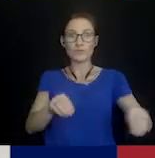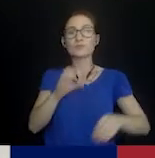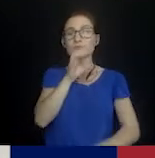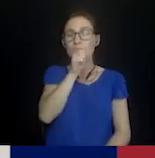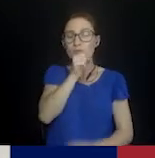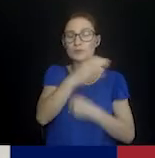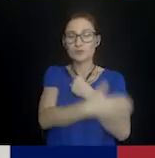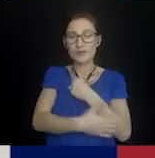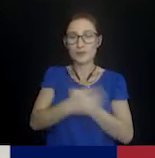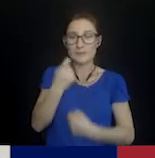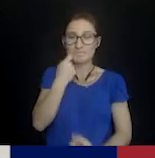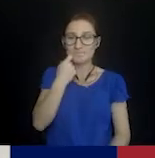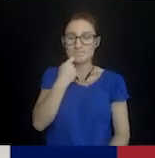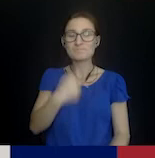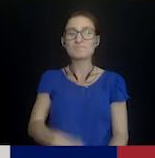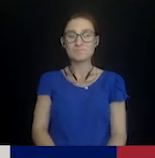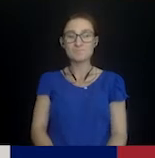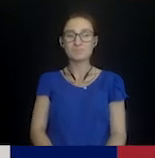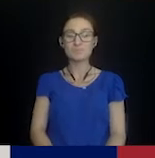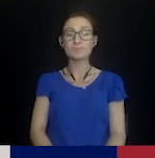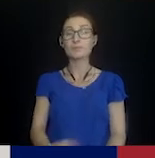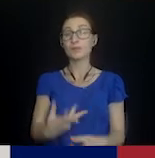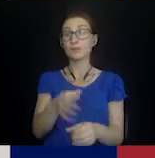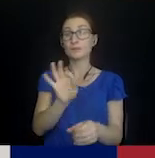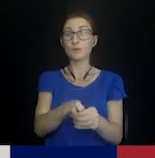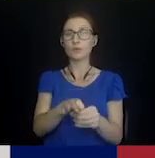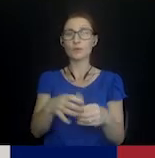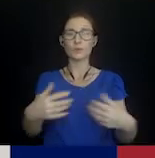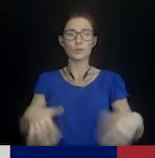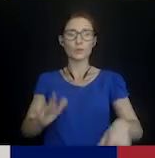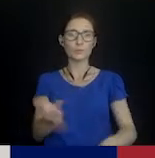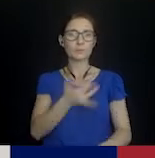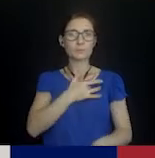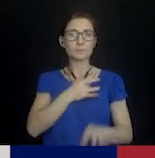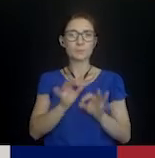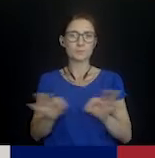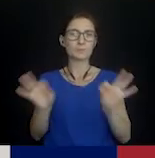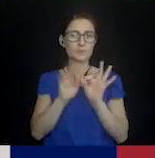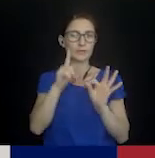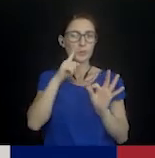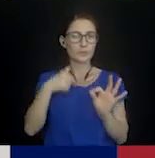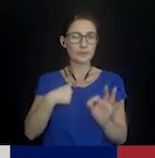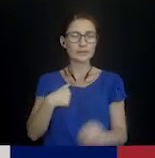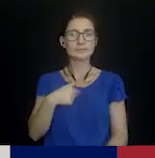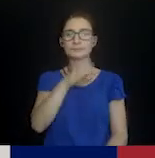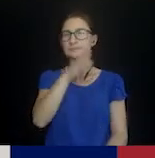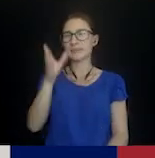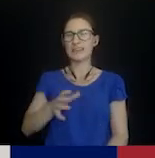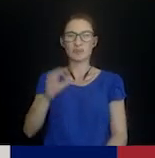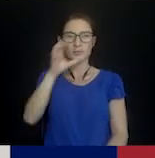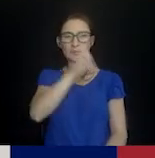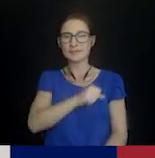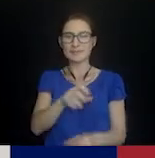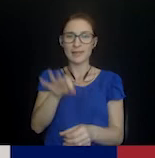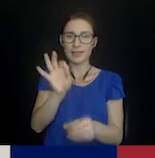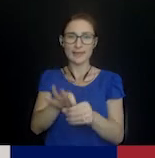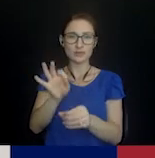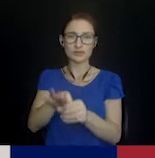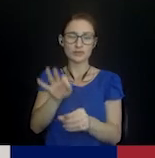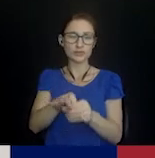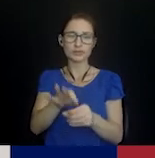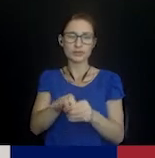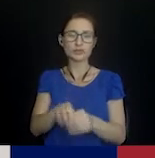So voting is really important to me, and I have never missed an election. And it probably goes back to my